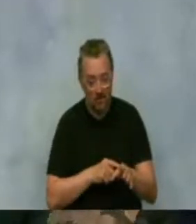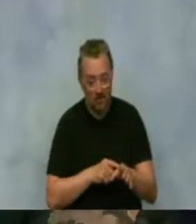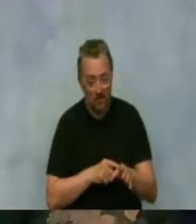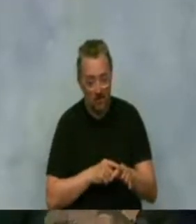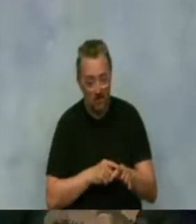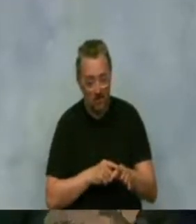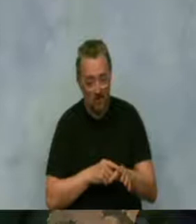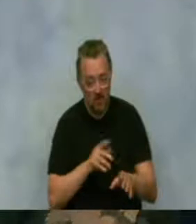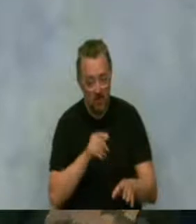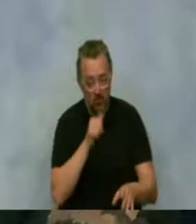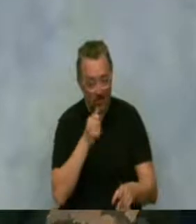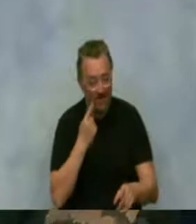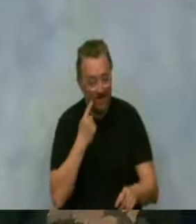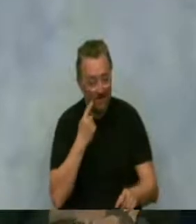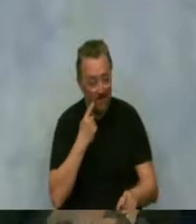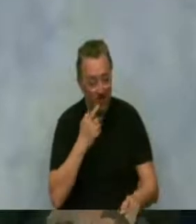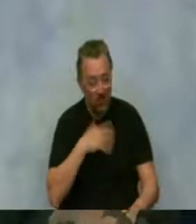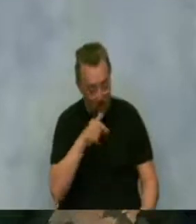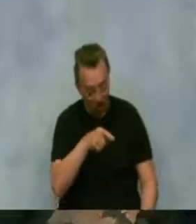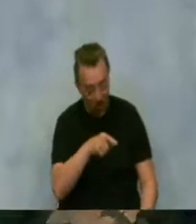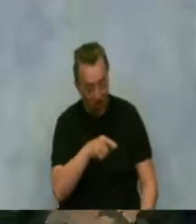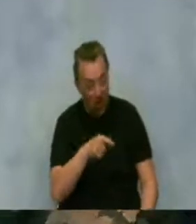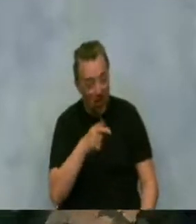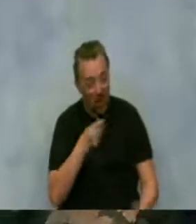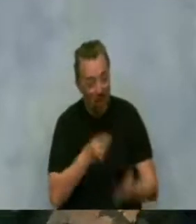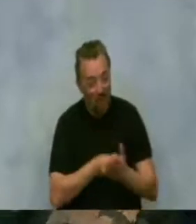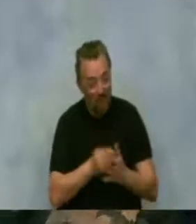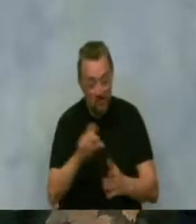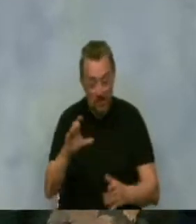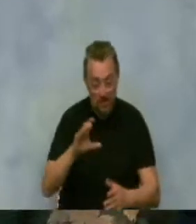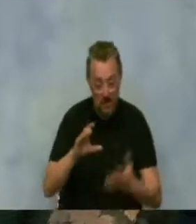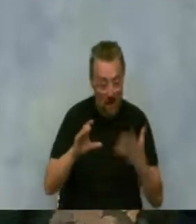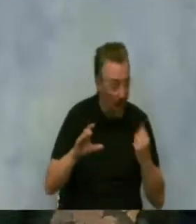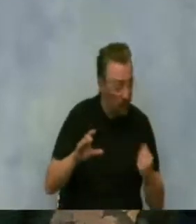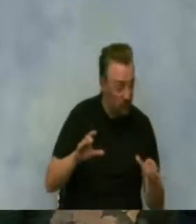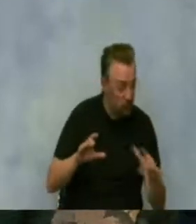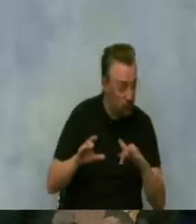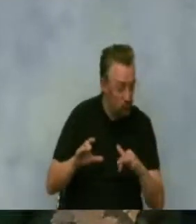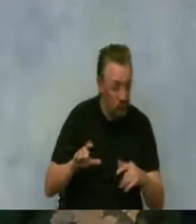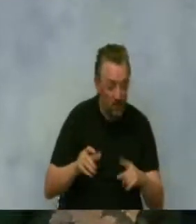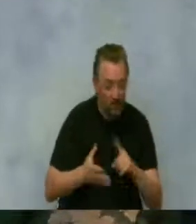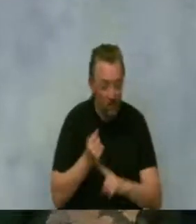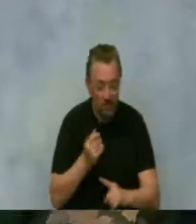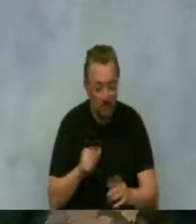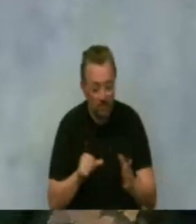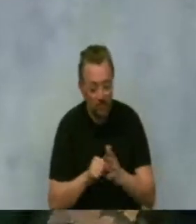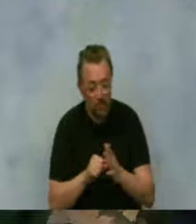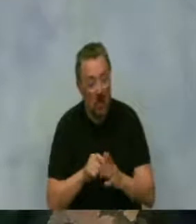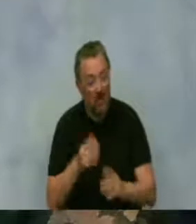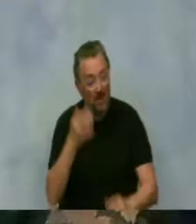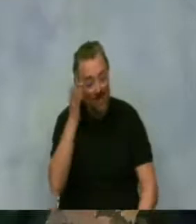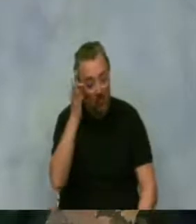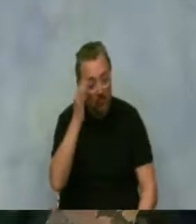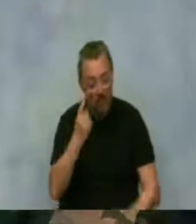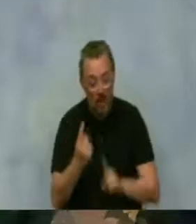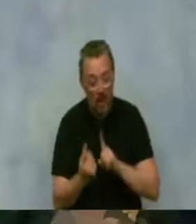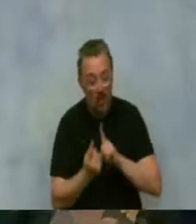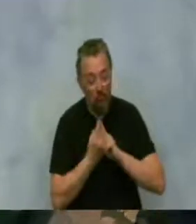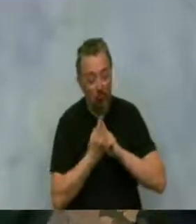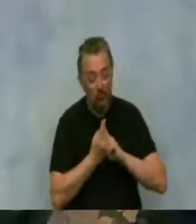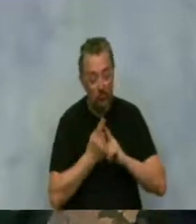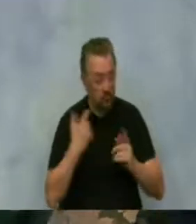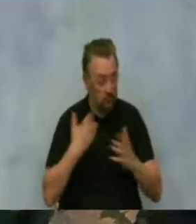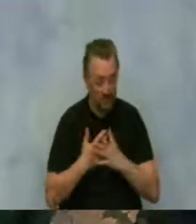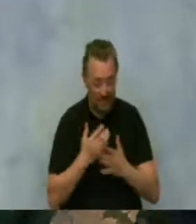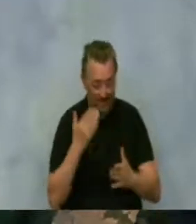it's not easy to find out when there's funding available. And I've never been approached by the council in all those